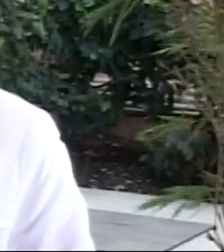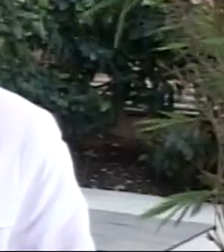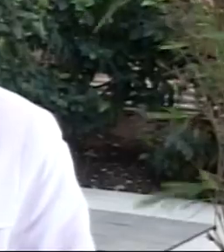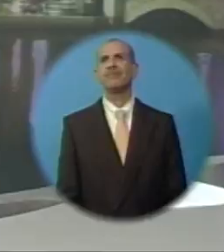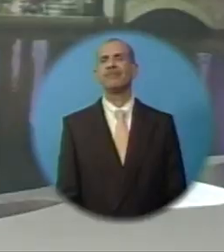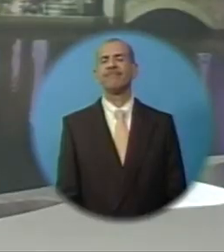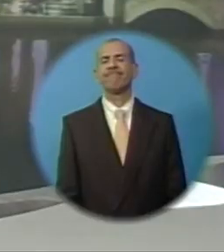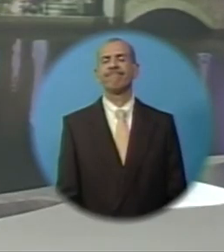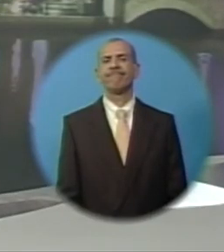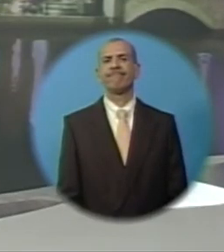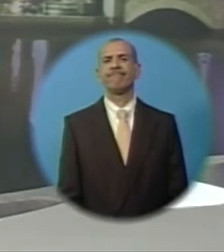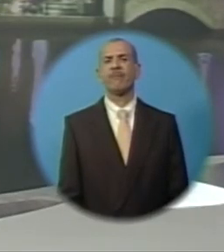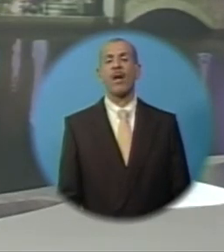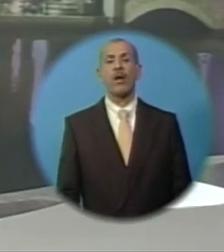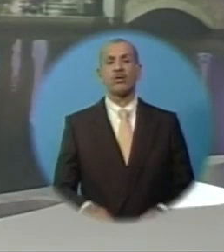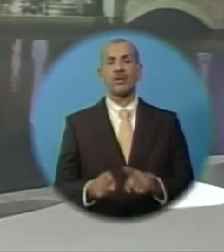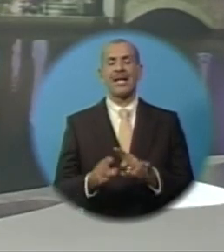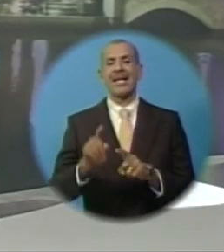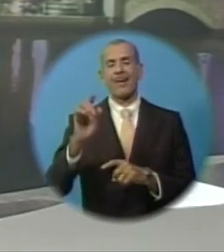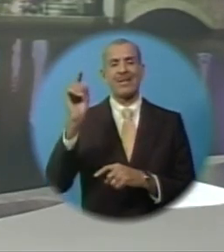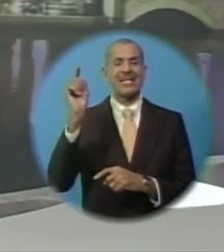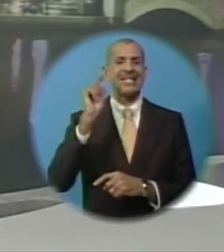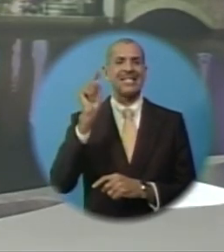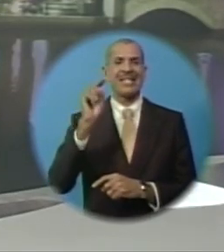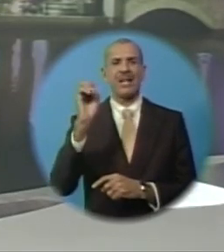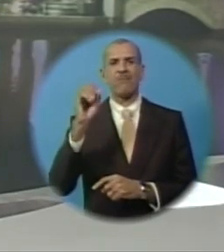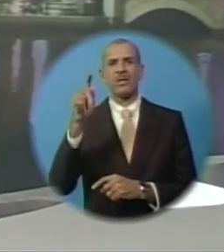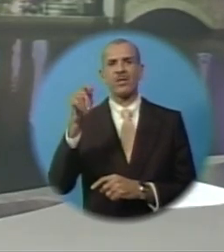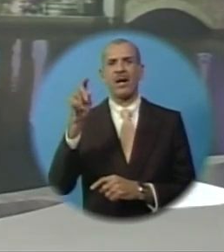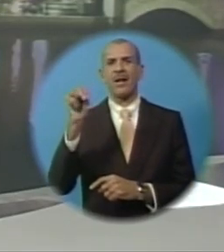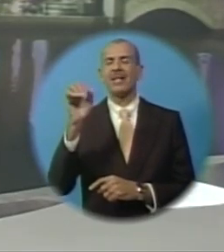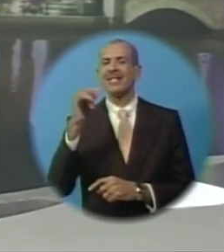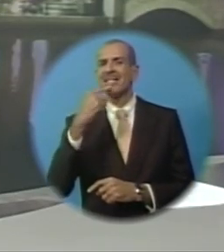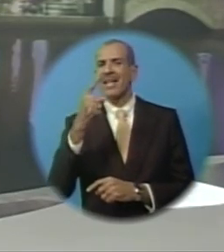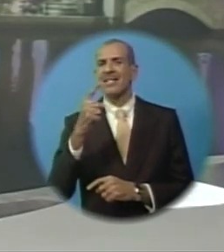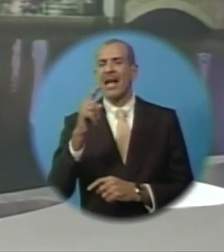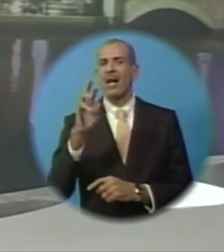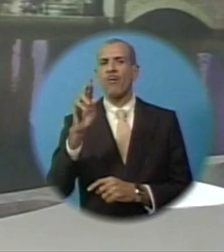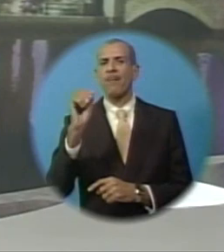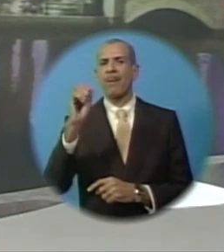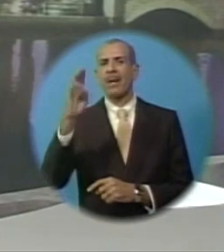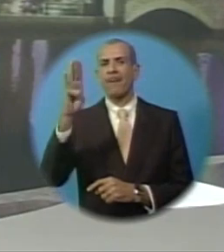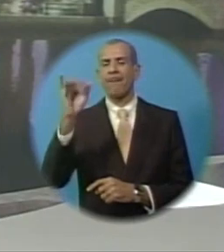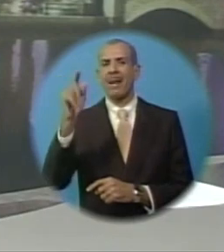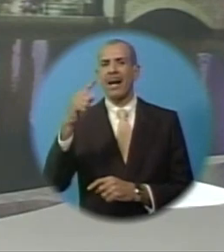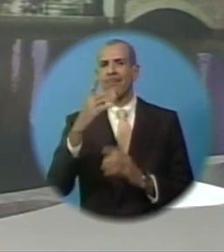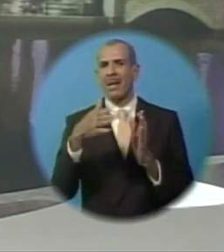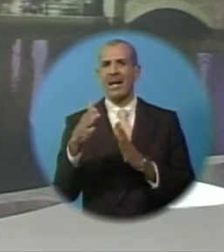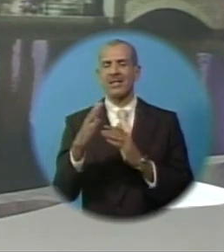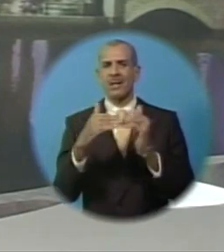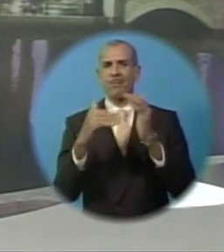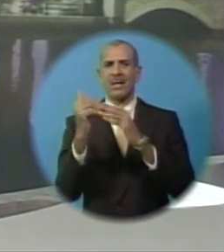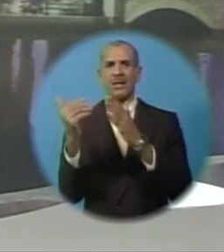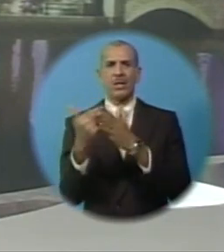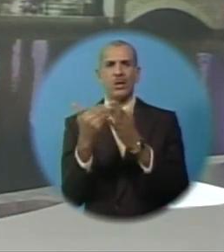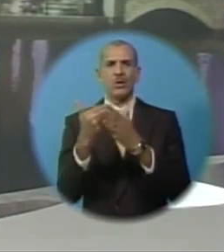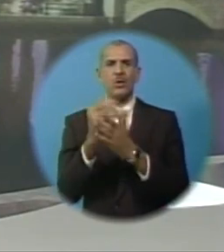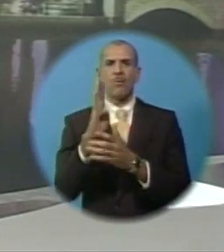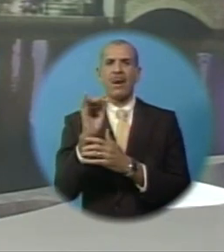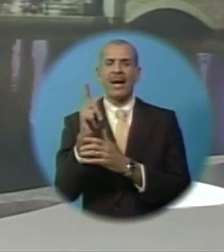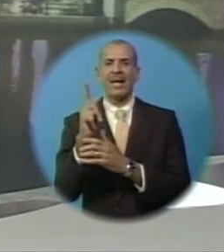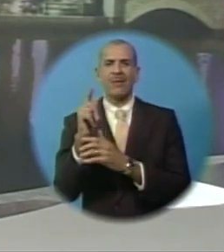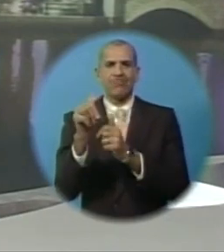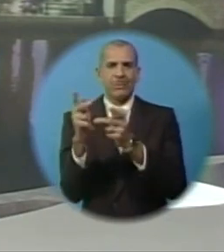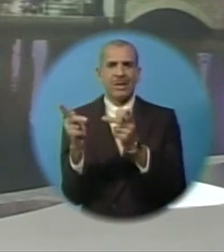resided. Meanwhile, Ms. Zafran also revealed that Republic Bank ultimately plans to build a new banking